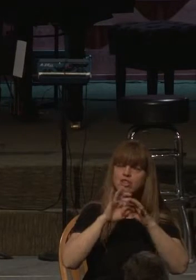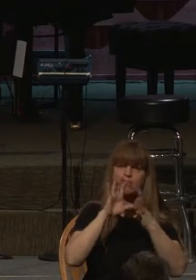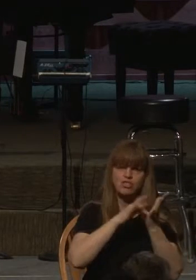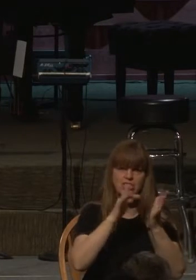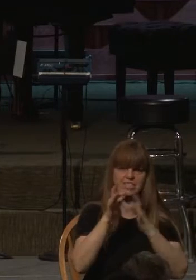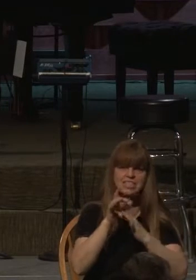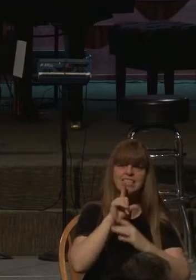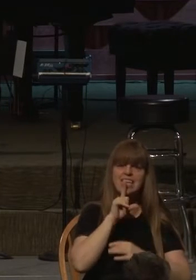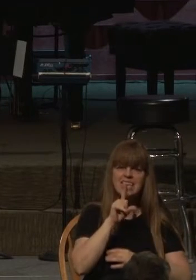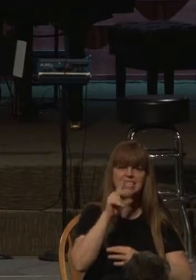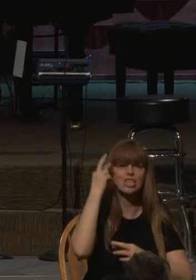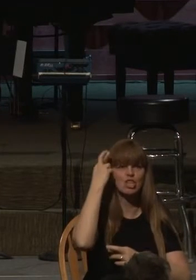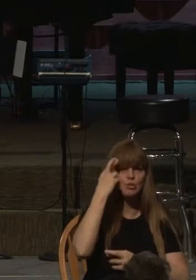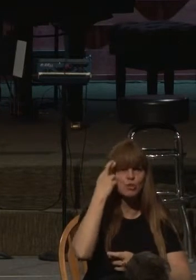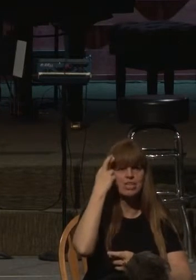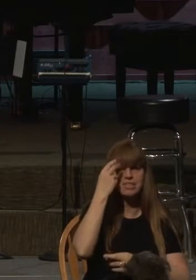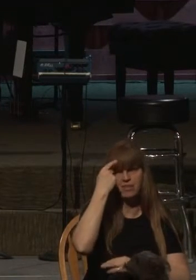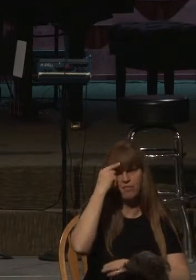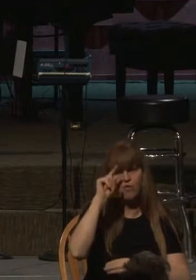faith.